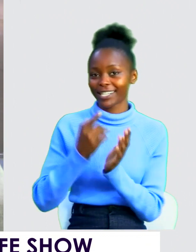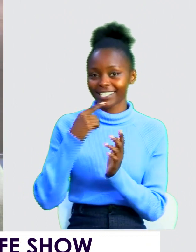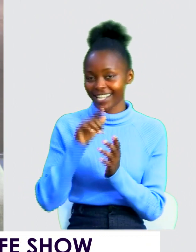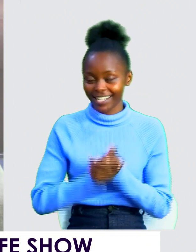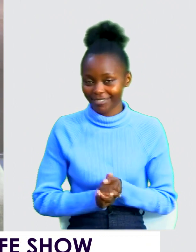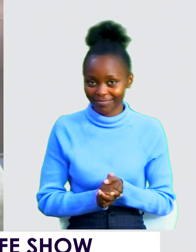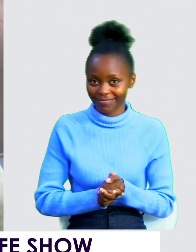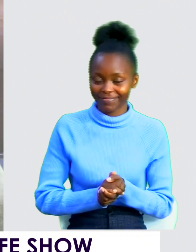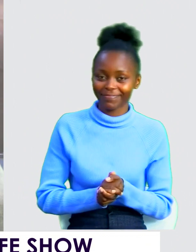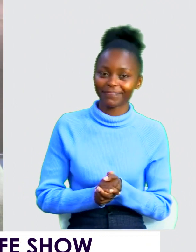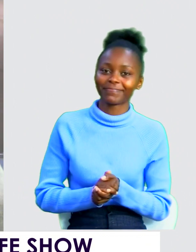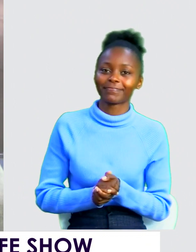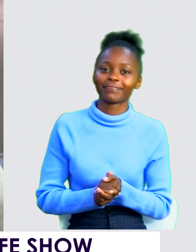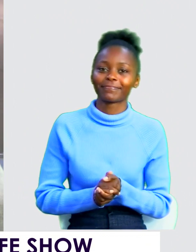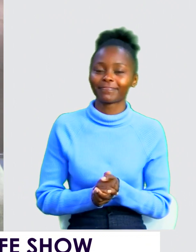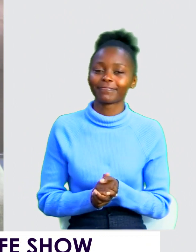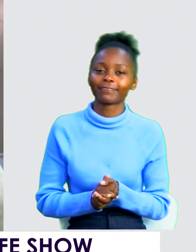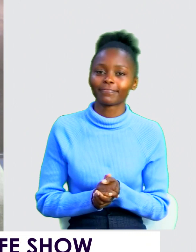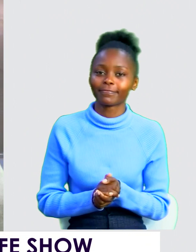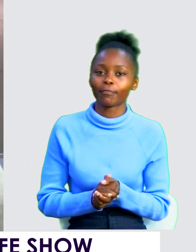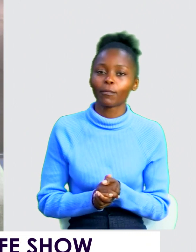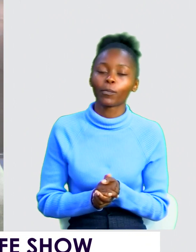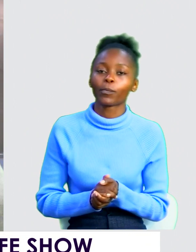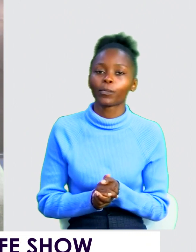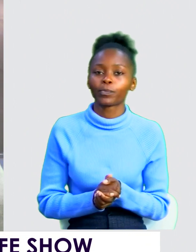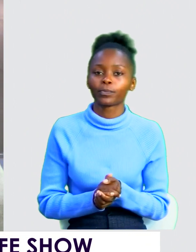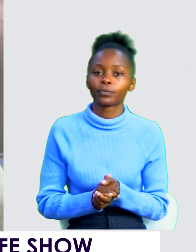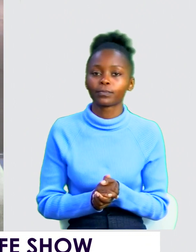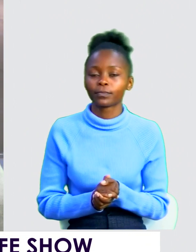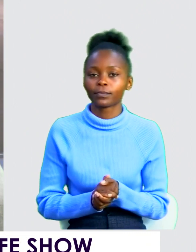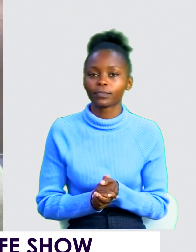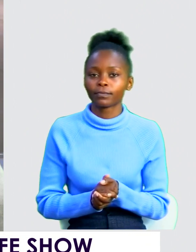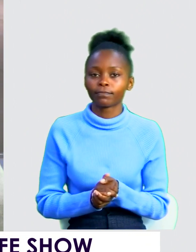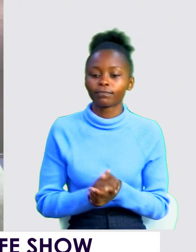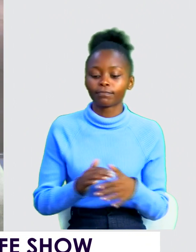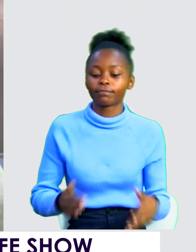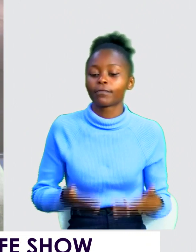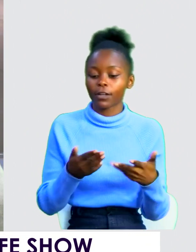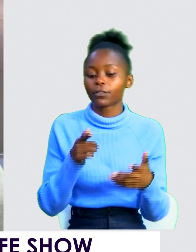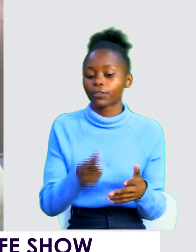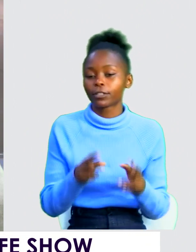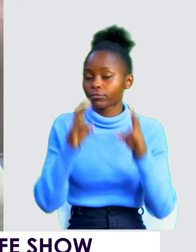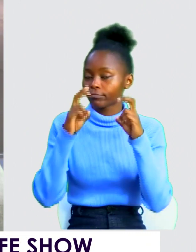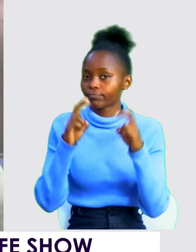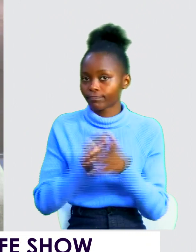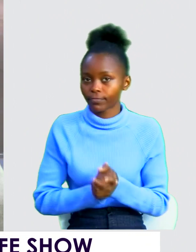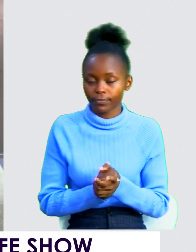to bring the virtue of courage to you, my viewer, today.